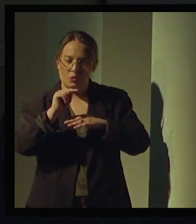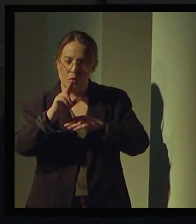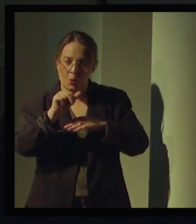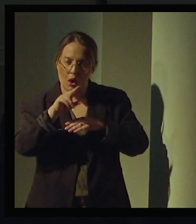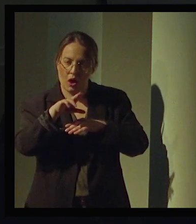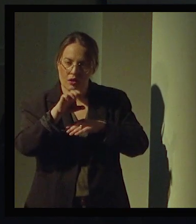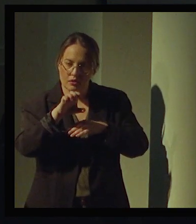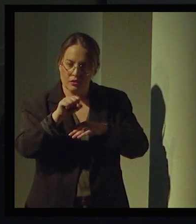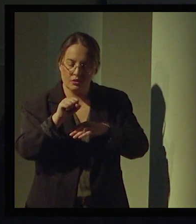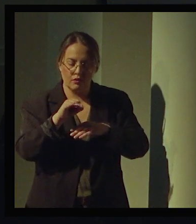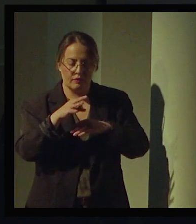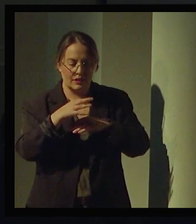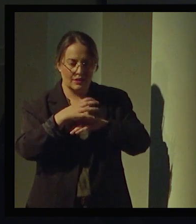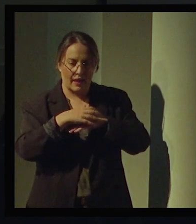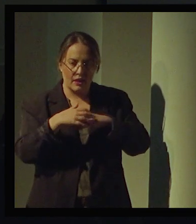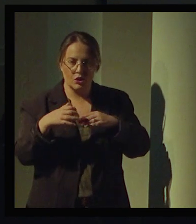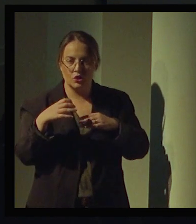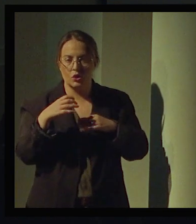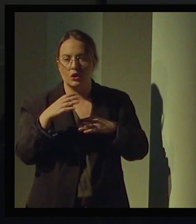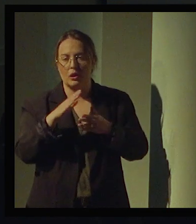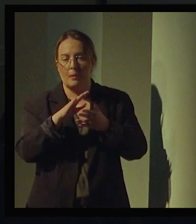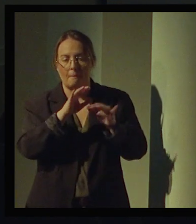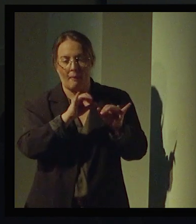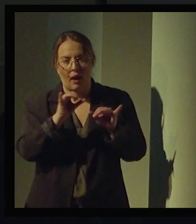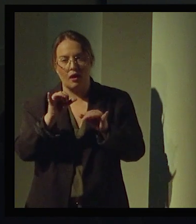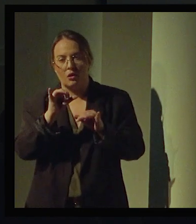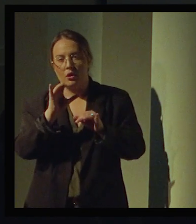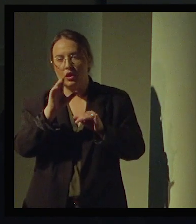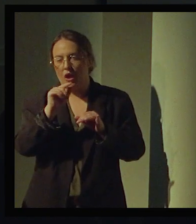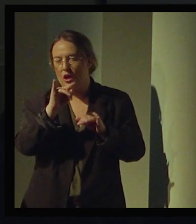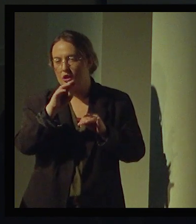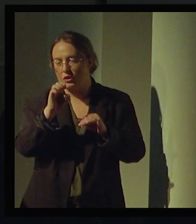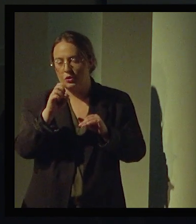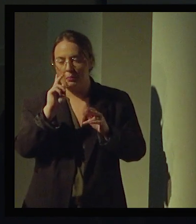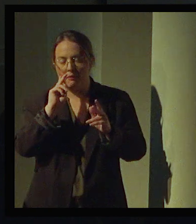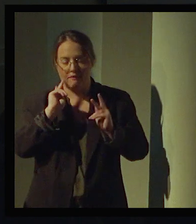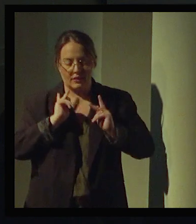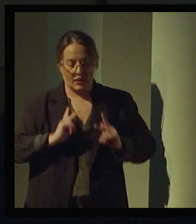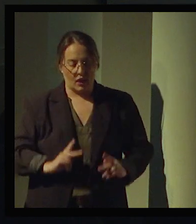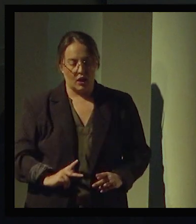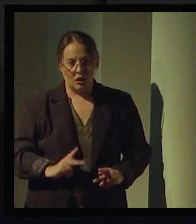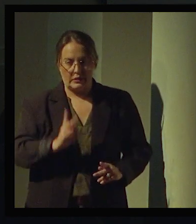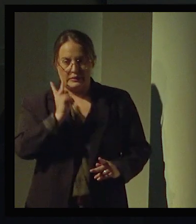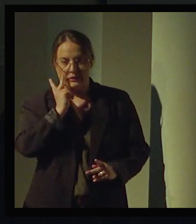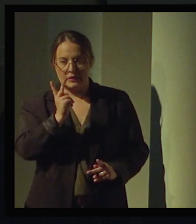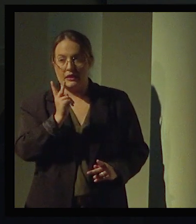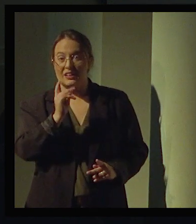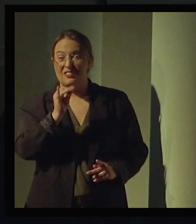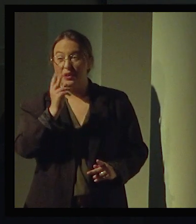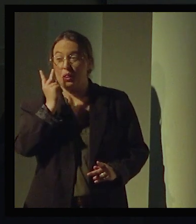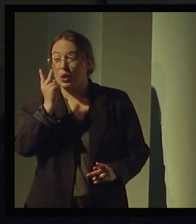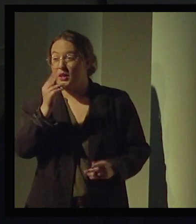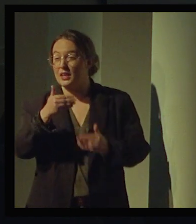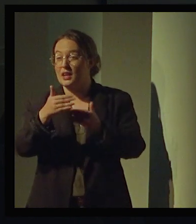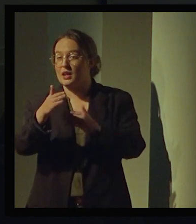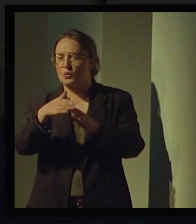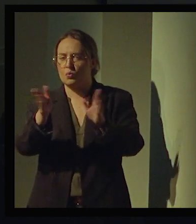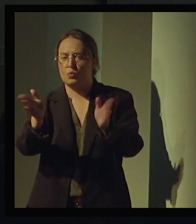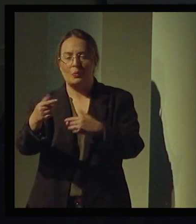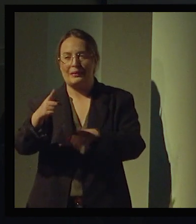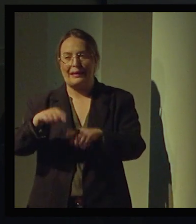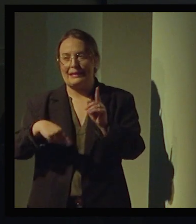pattern, costume, physiognomy. When you go look in the next room, you will be hard-pressed to detect any evidence of